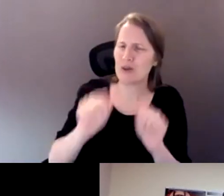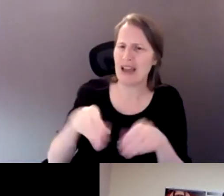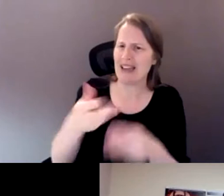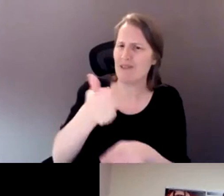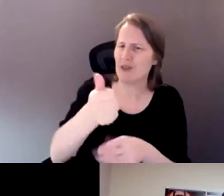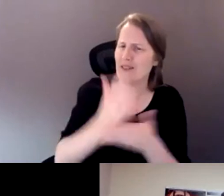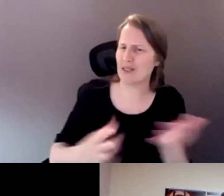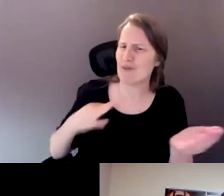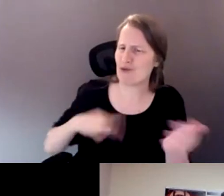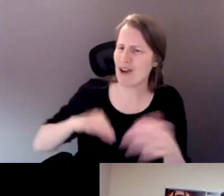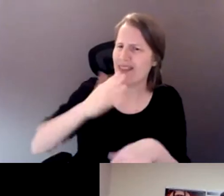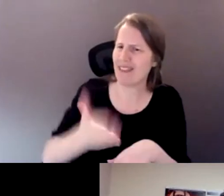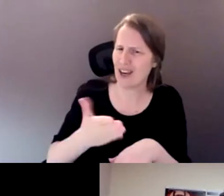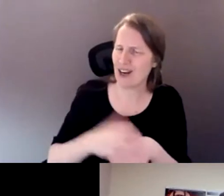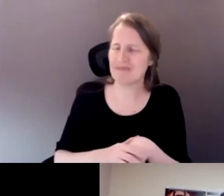addition.